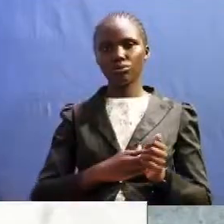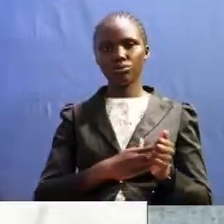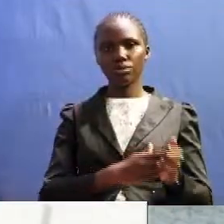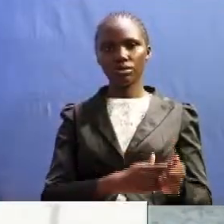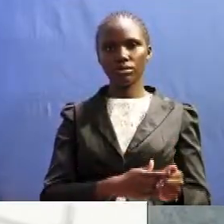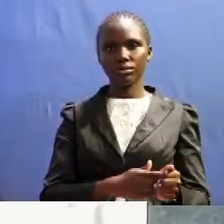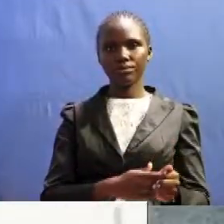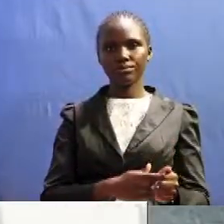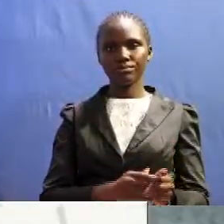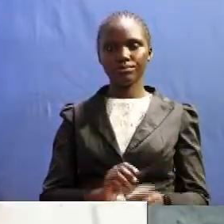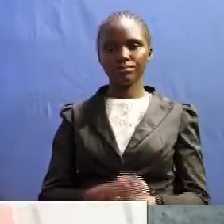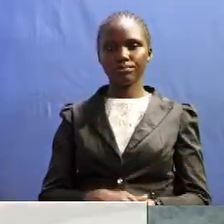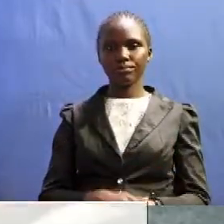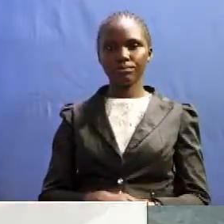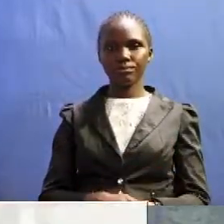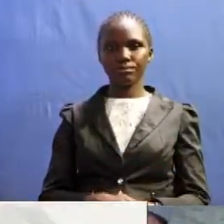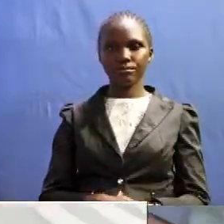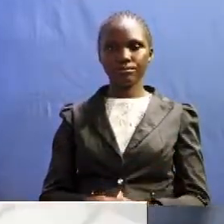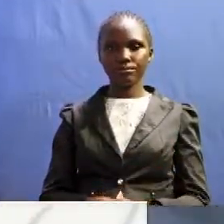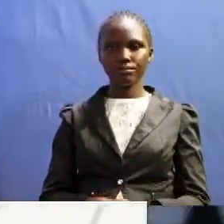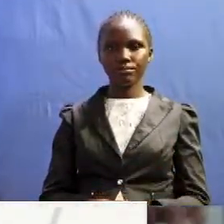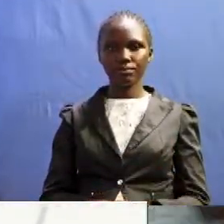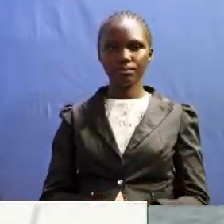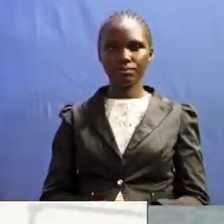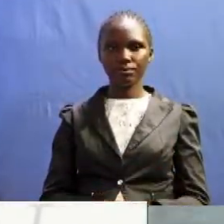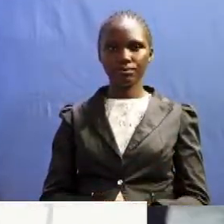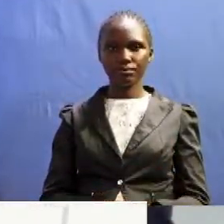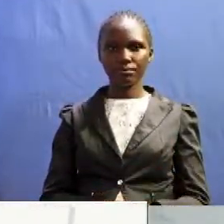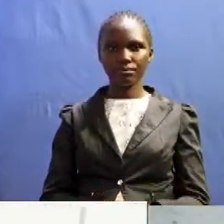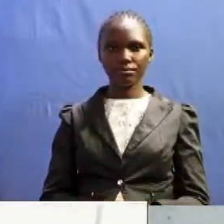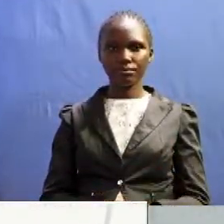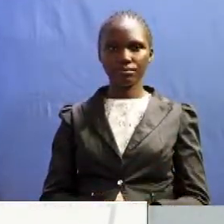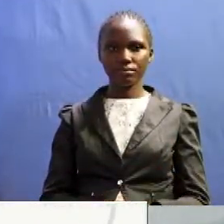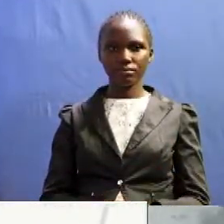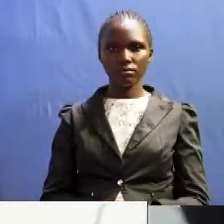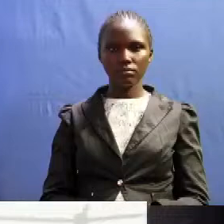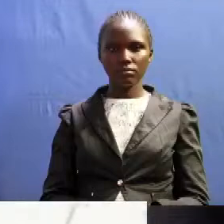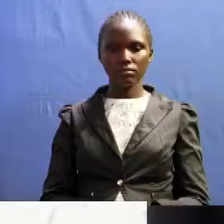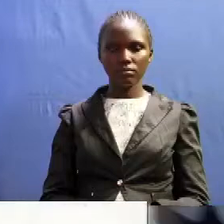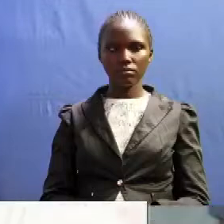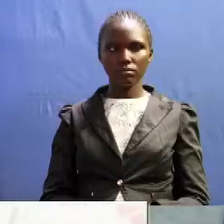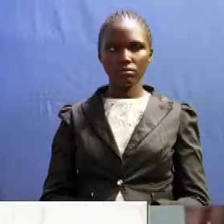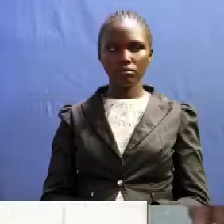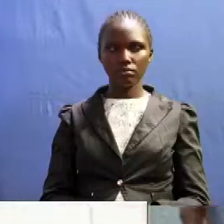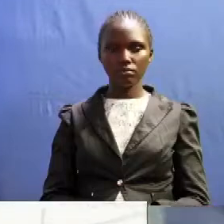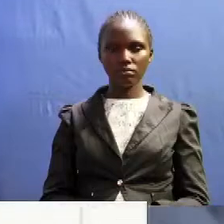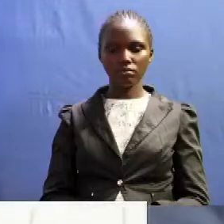national development. Paulette Akoth, KUTV, Nairobi.